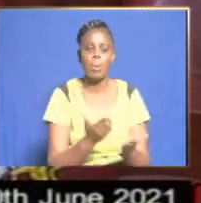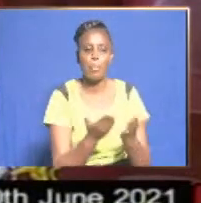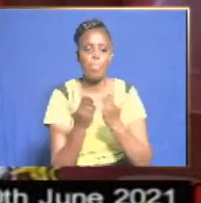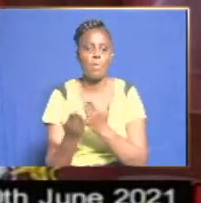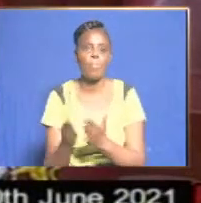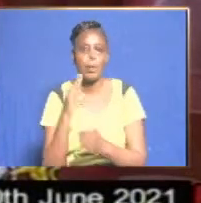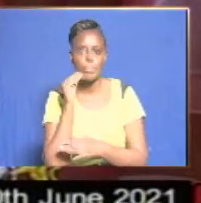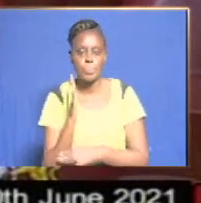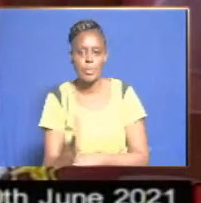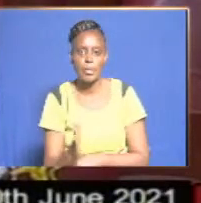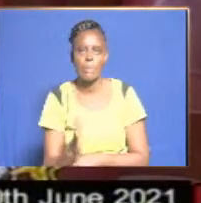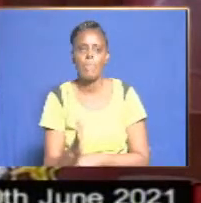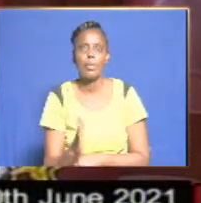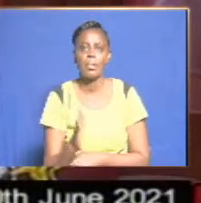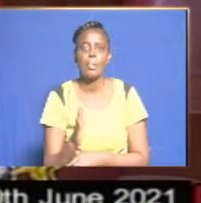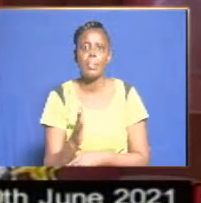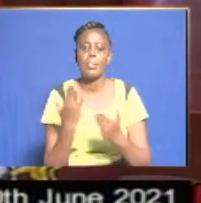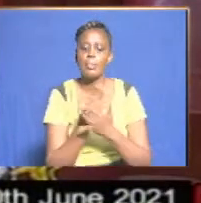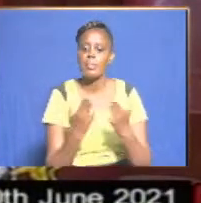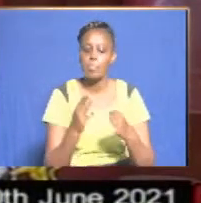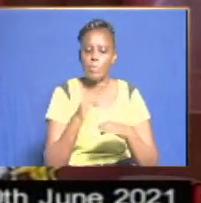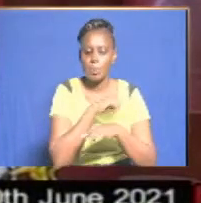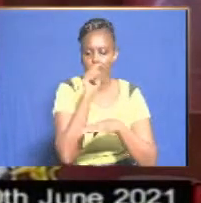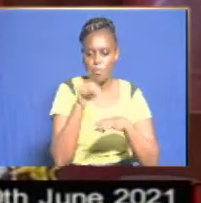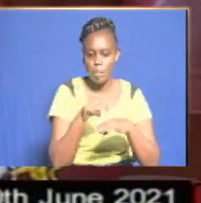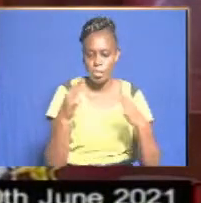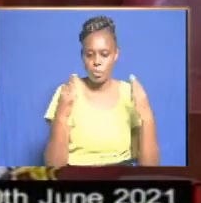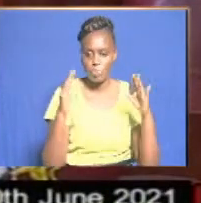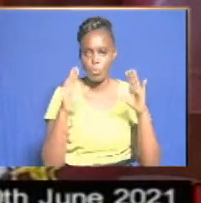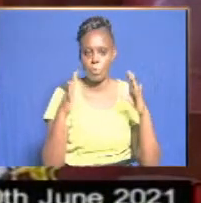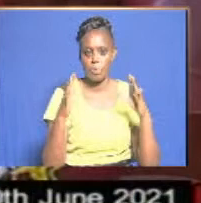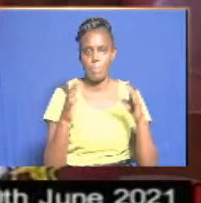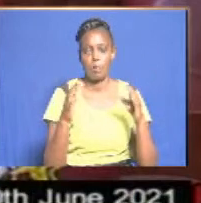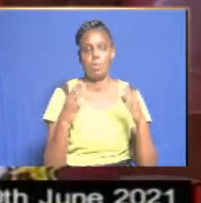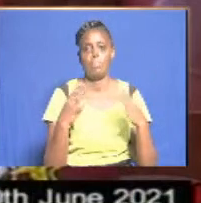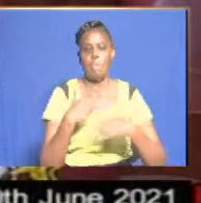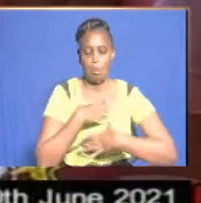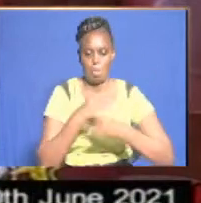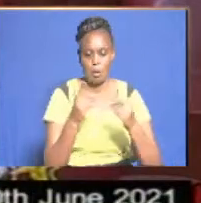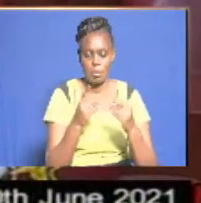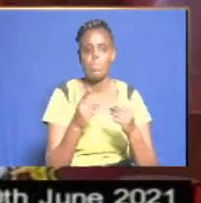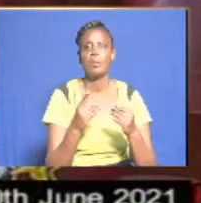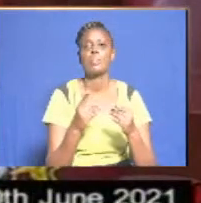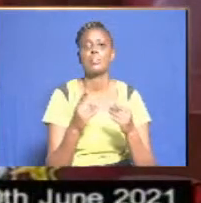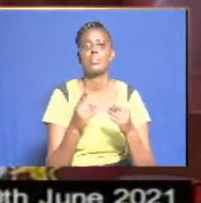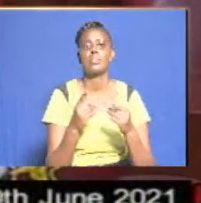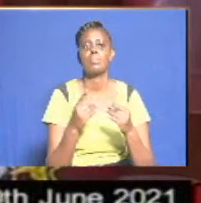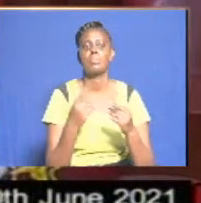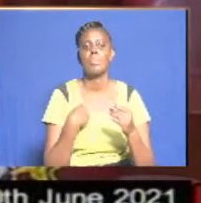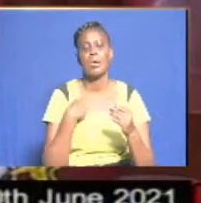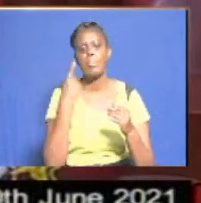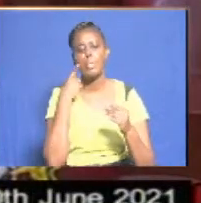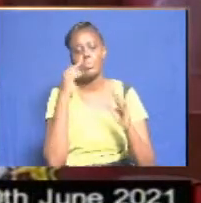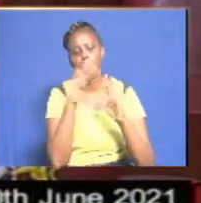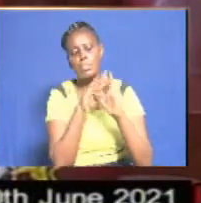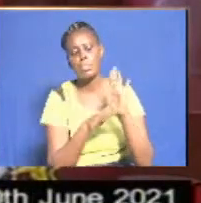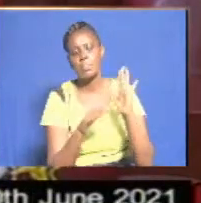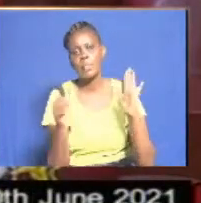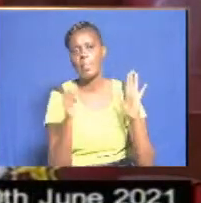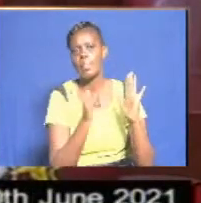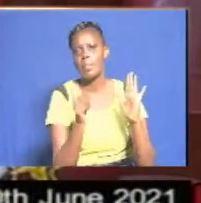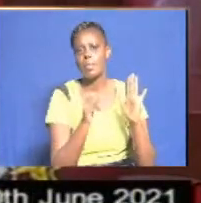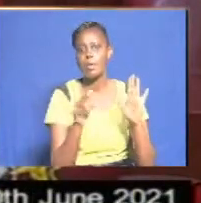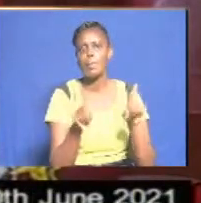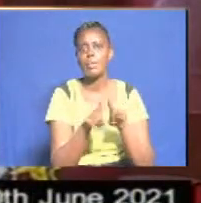Speaker, this is a matter of national interest. And when I saw that statement, Mr. Speaker, the